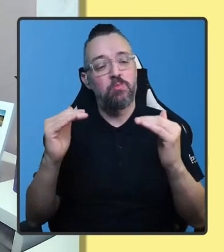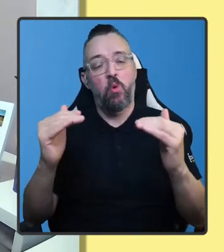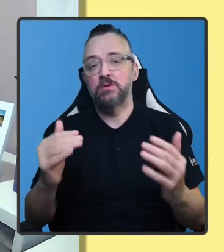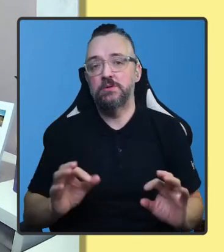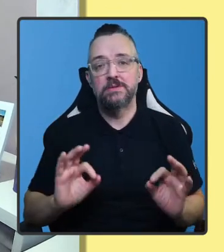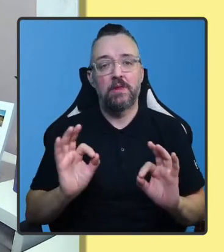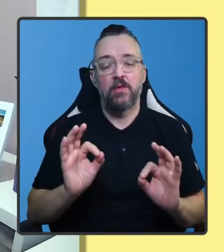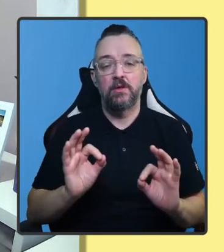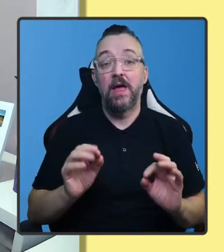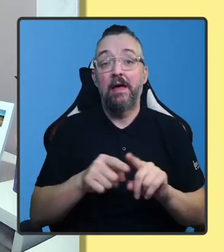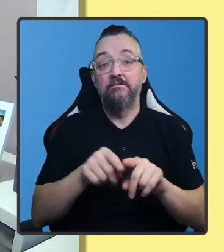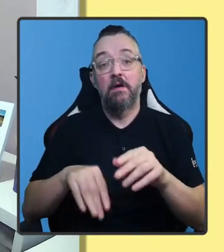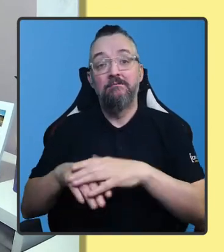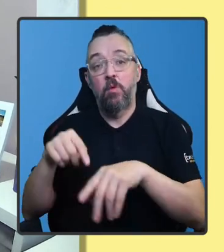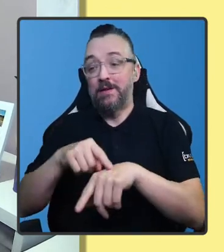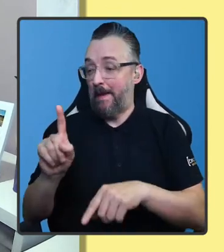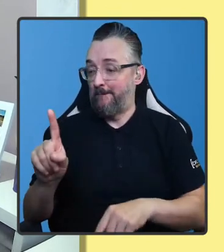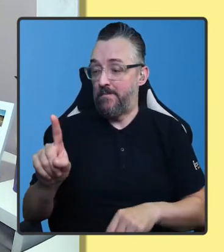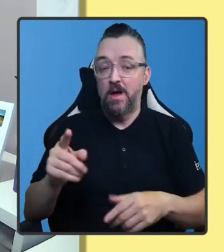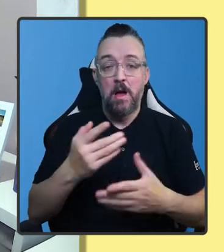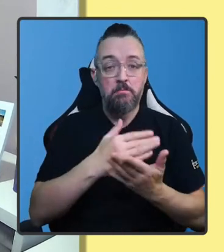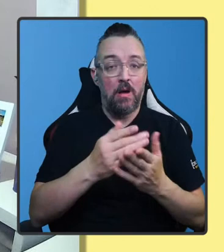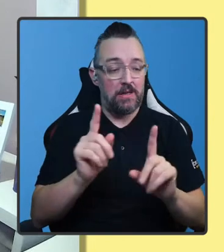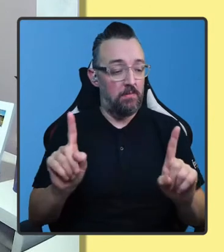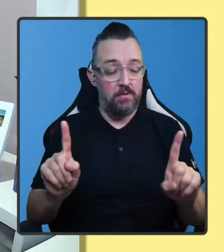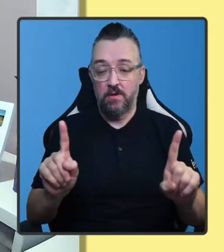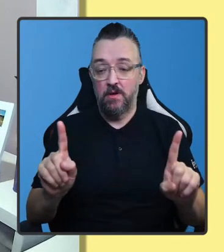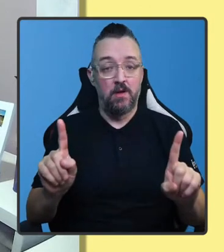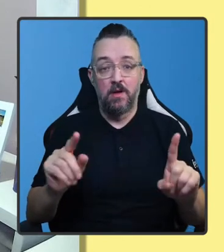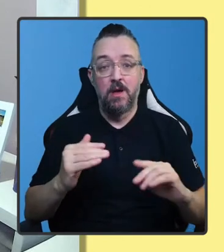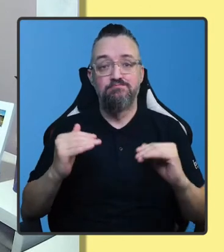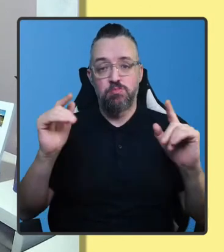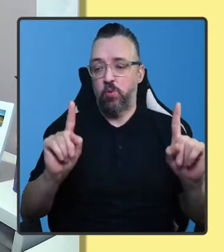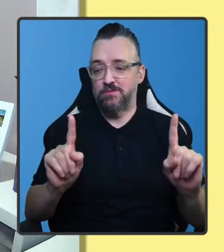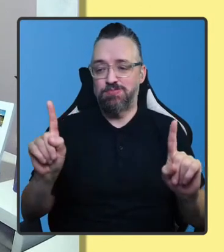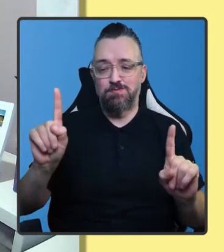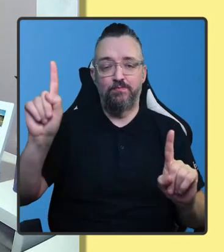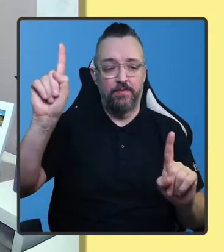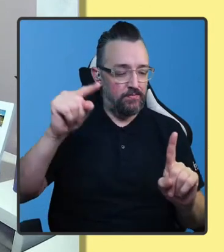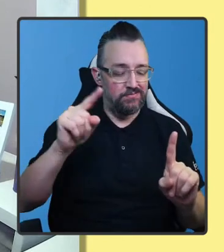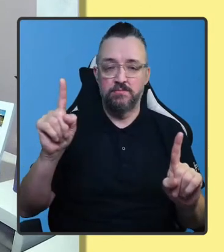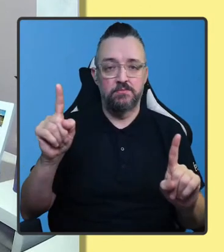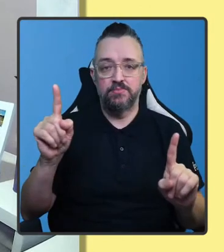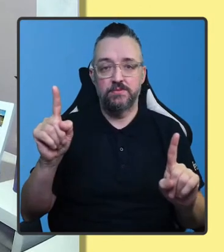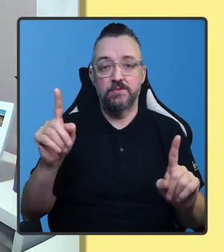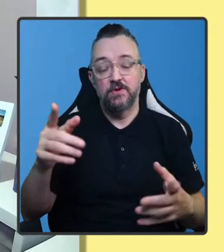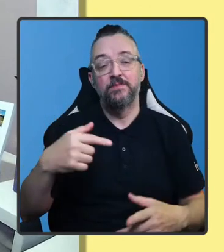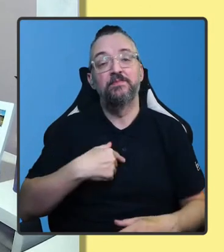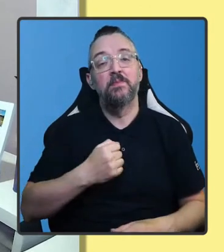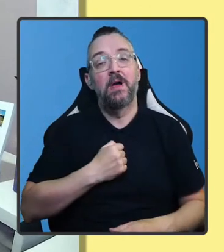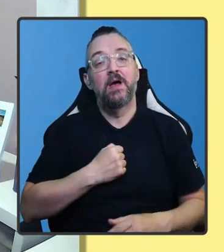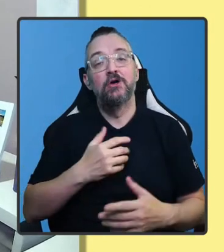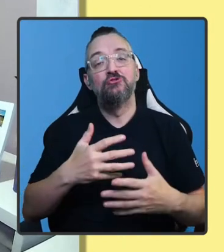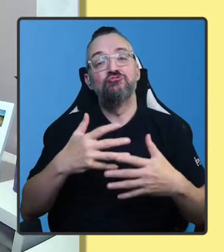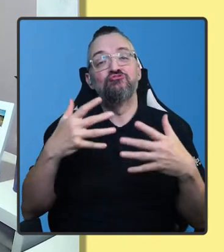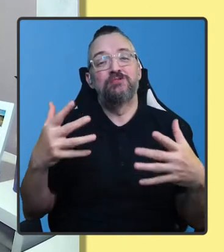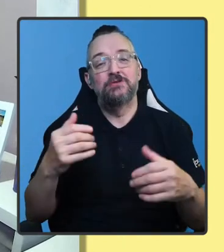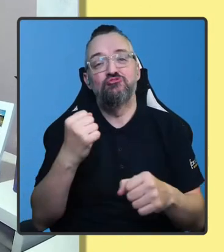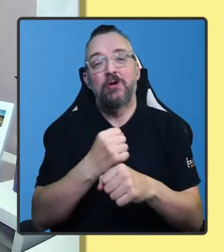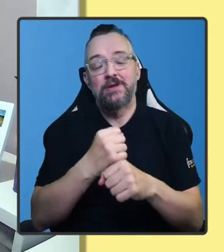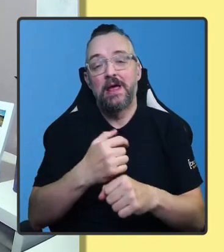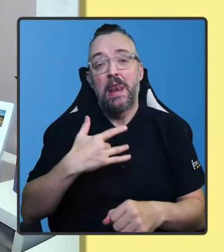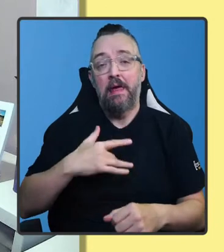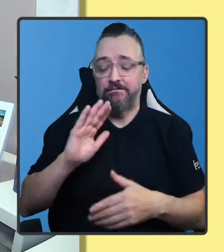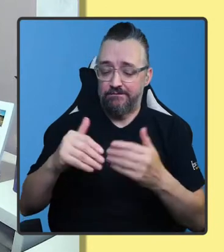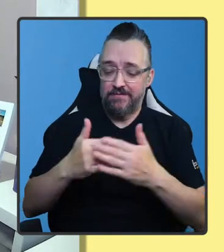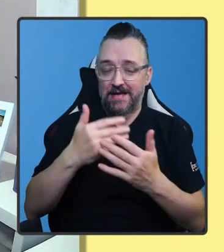as your full-time colleagues. And that should not be the case. The last thing I want to say is my great granny lived till she was 99, and she used to say,